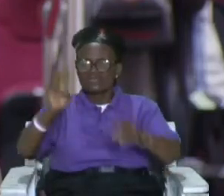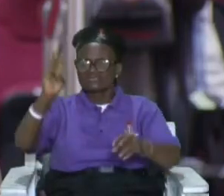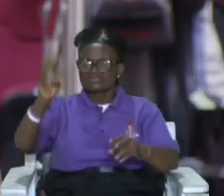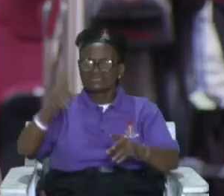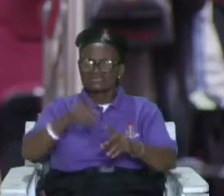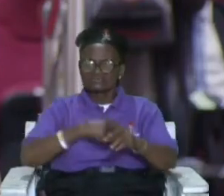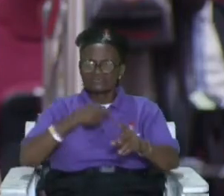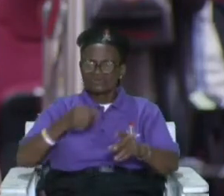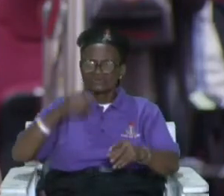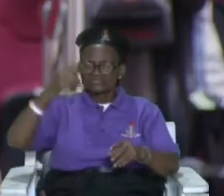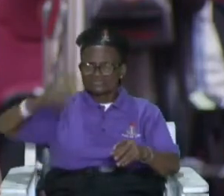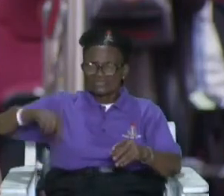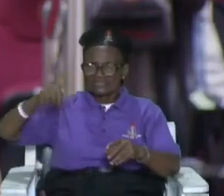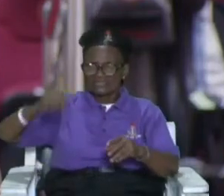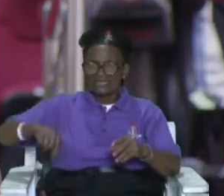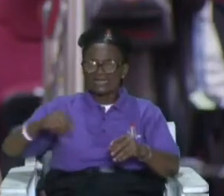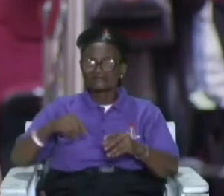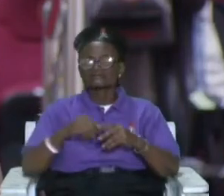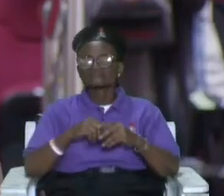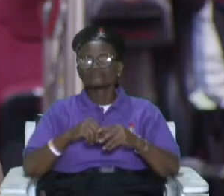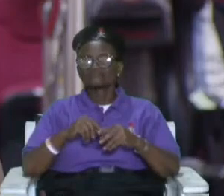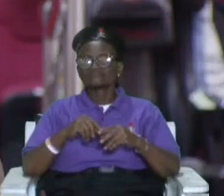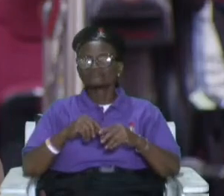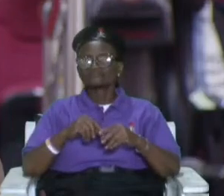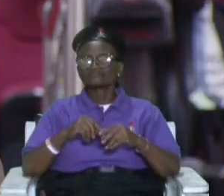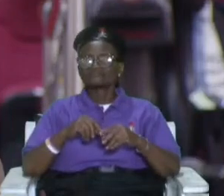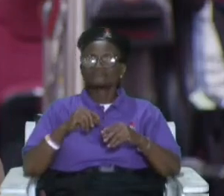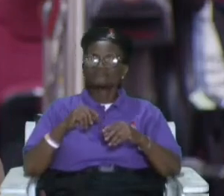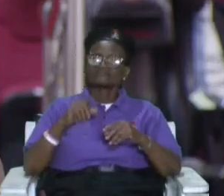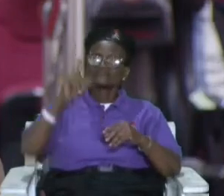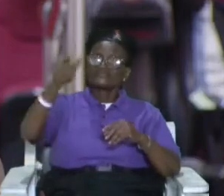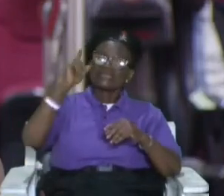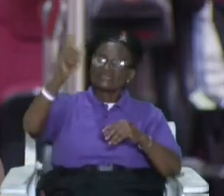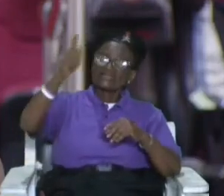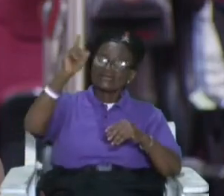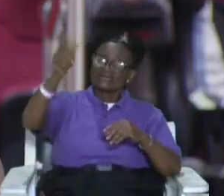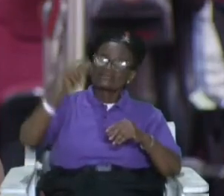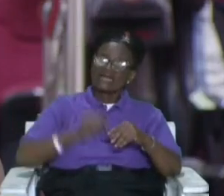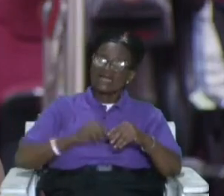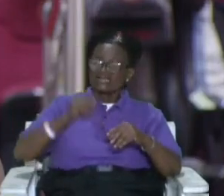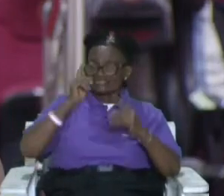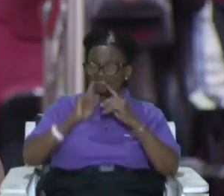6 months later, and I'm talking of